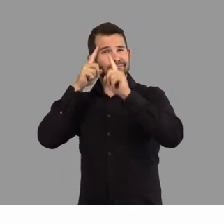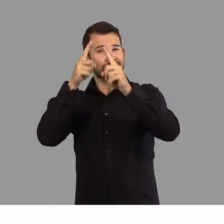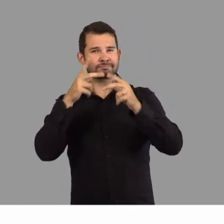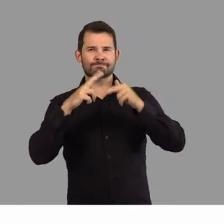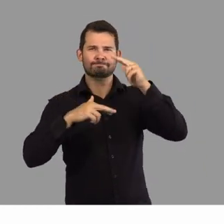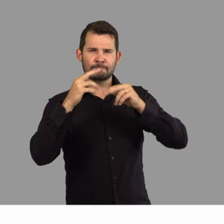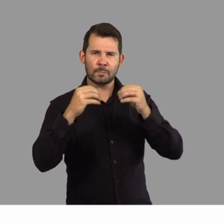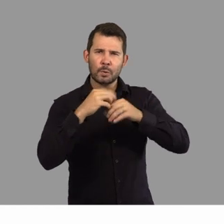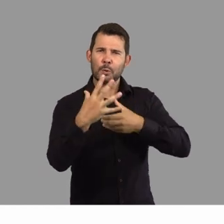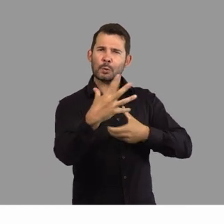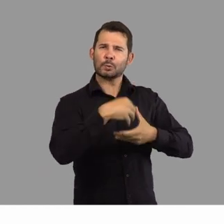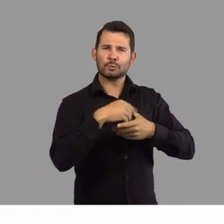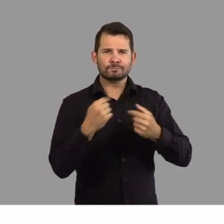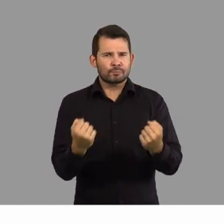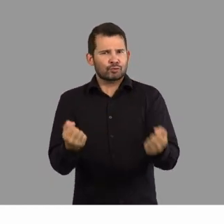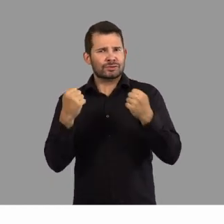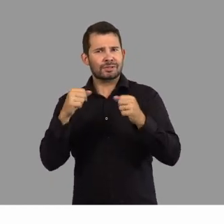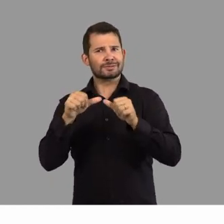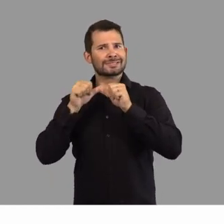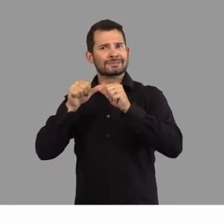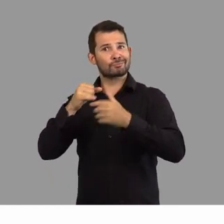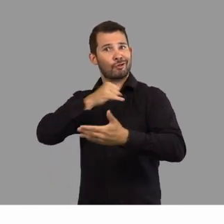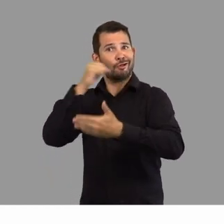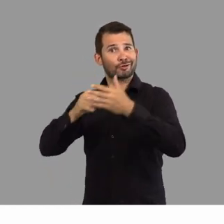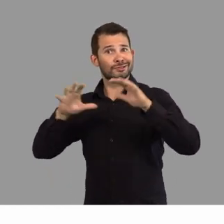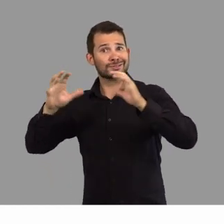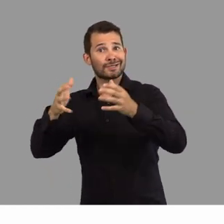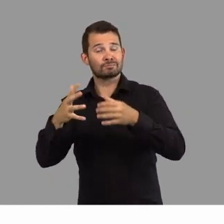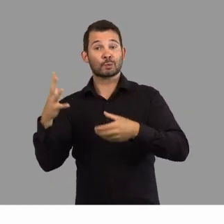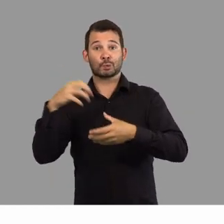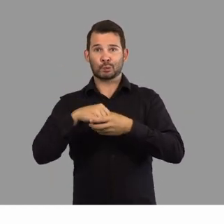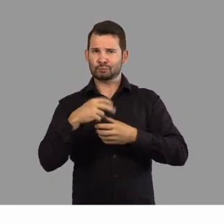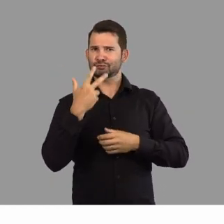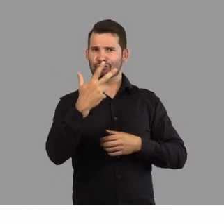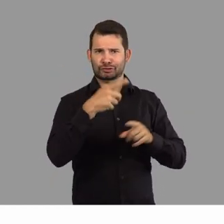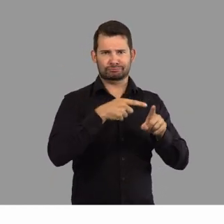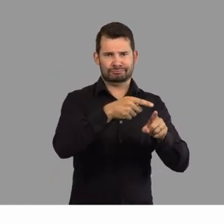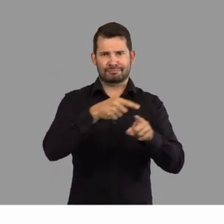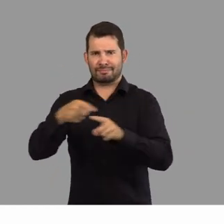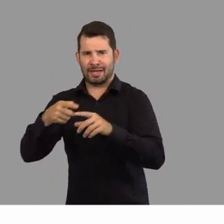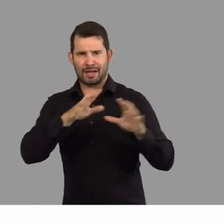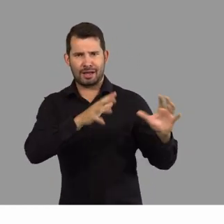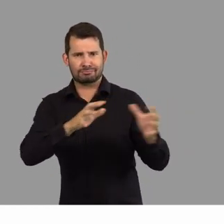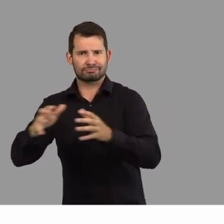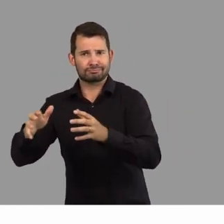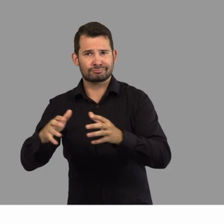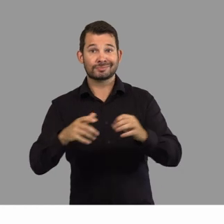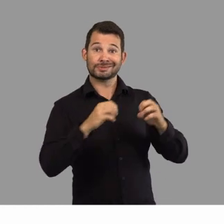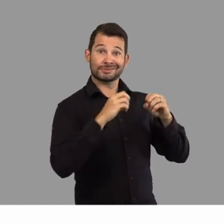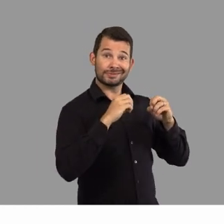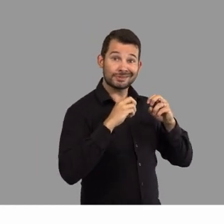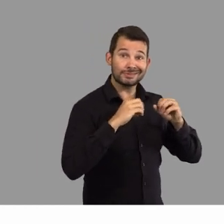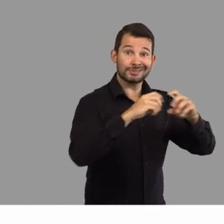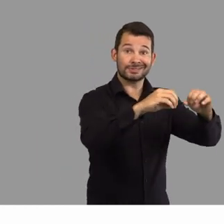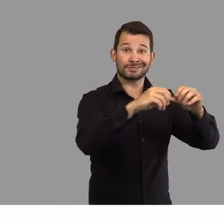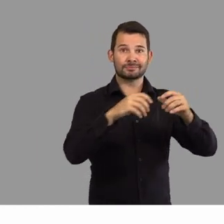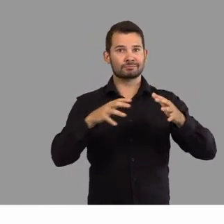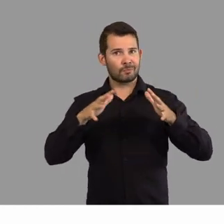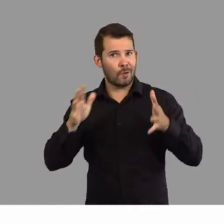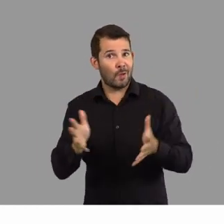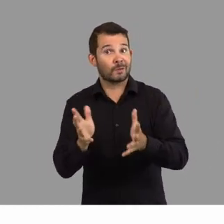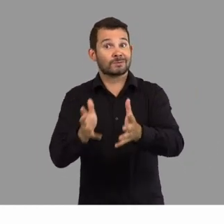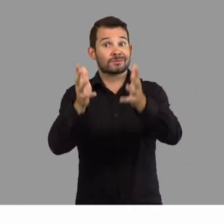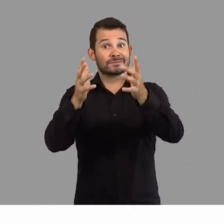Fund aims to build a more inclusive, resilient, sustainable art sector. It includes three main